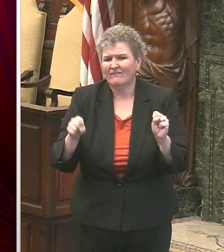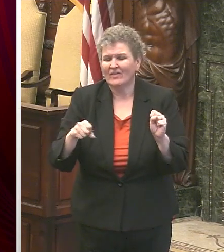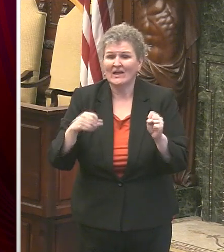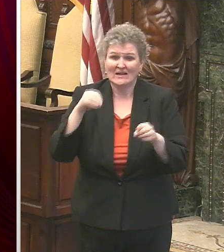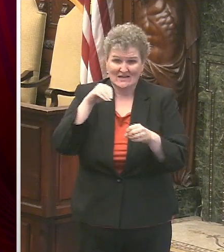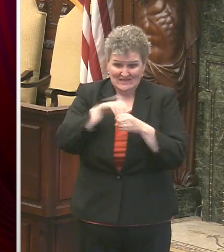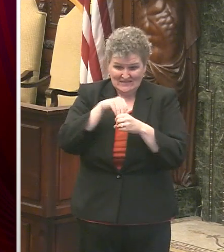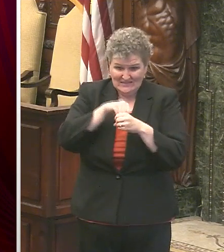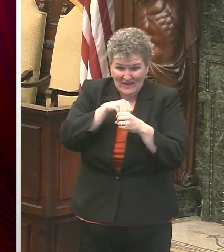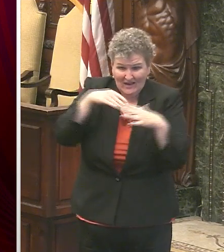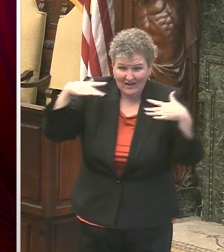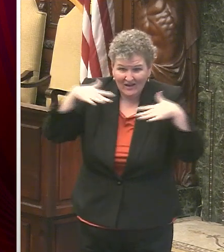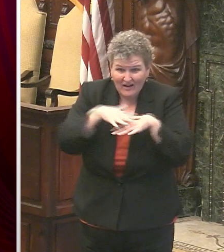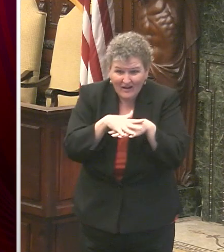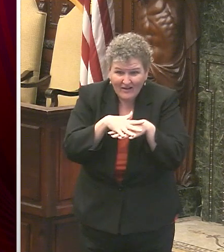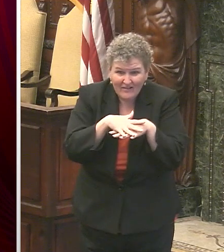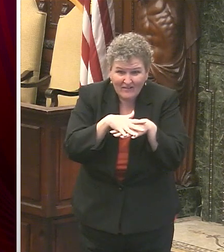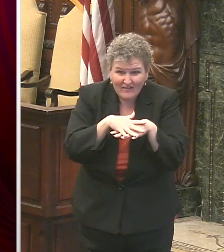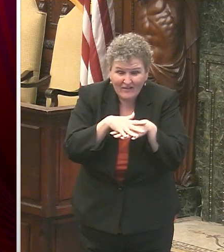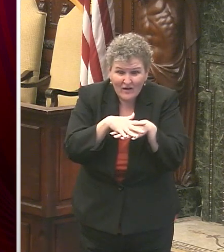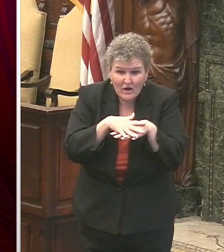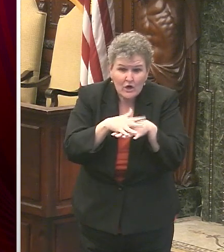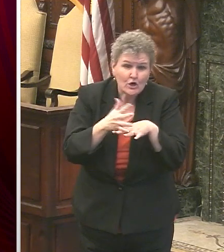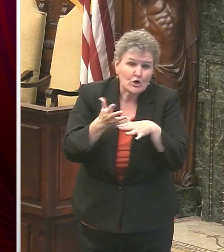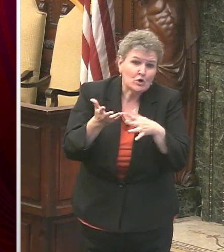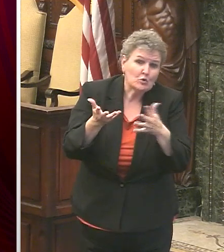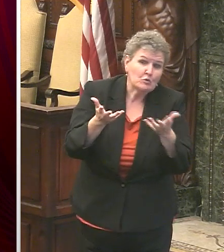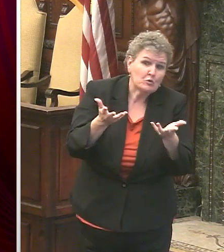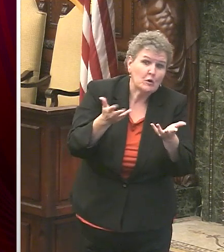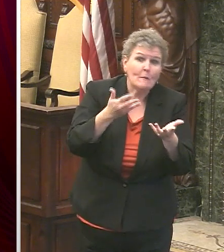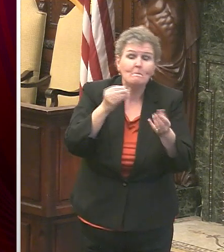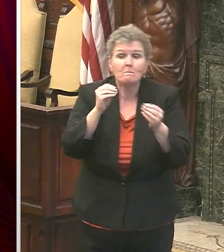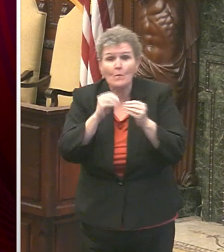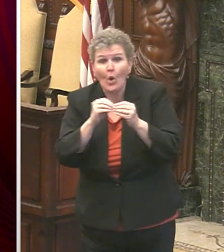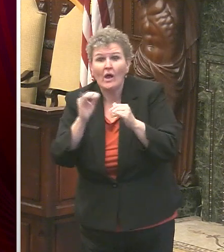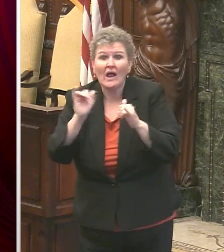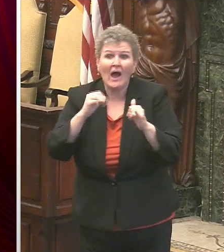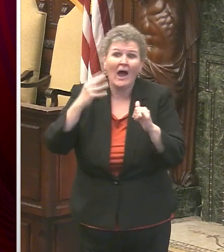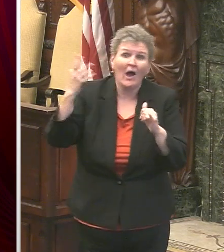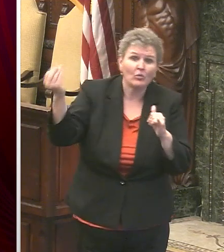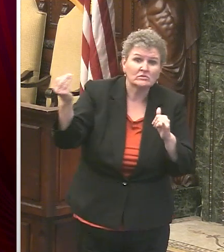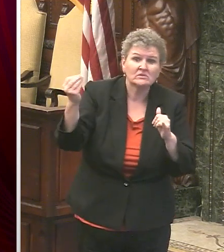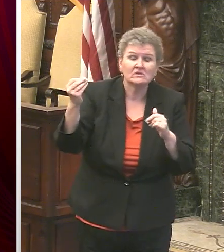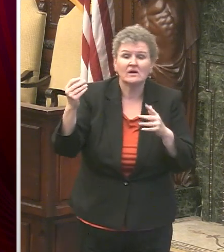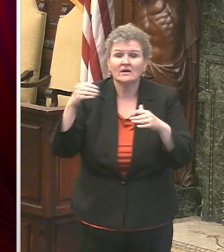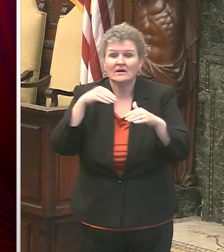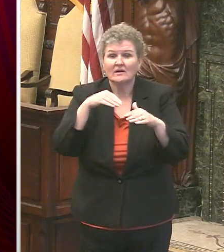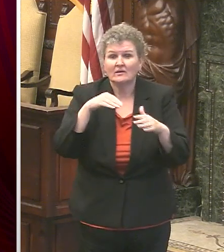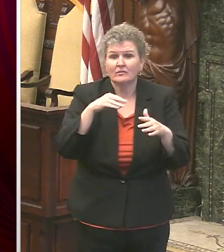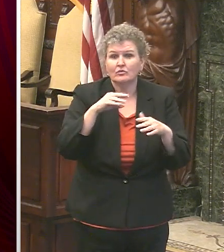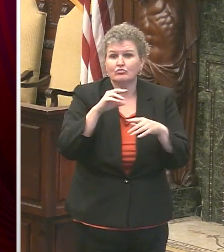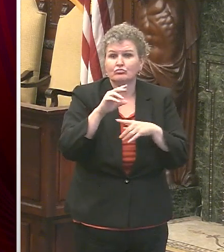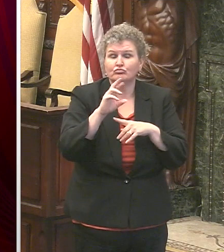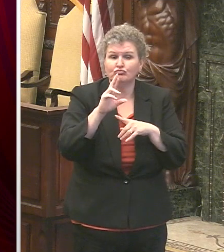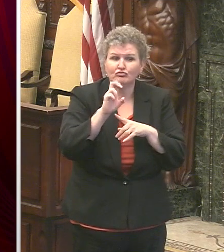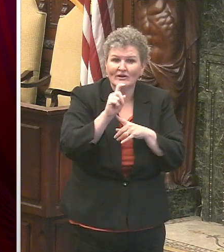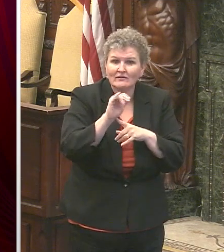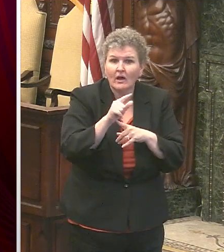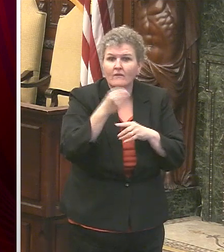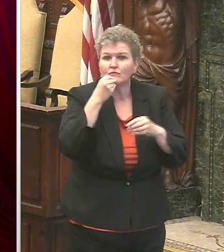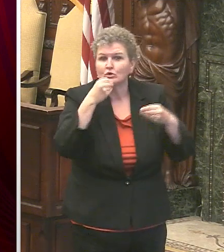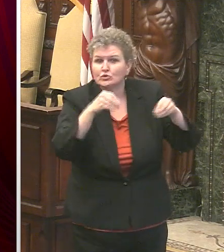are slightly higher than what we've previously allowed for other routine settings like retail stores and museums and libraries and